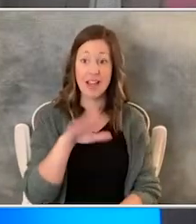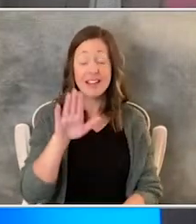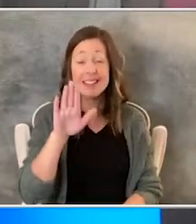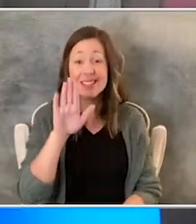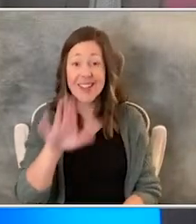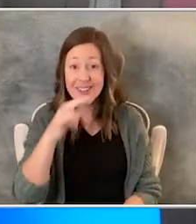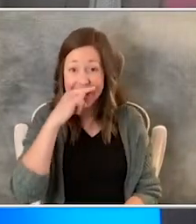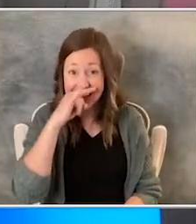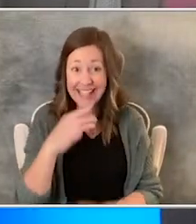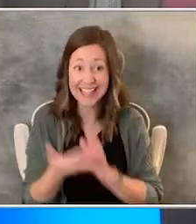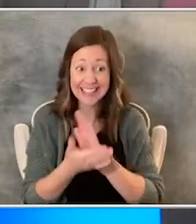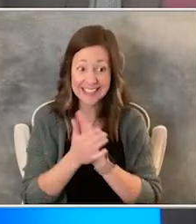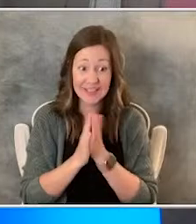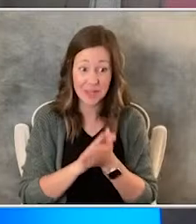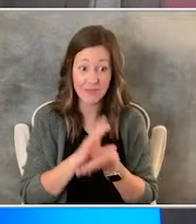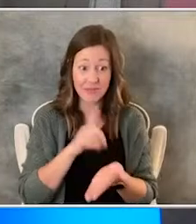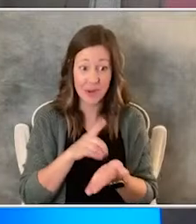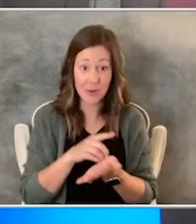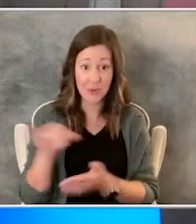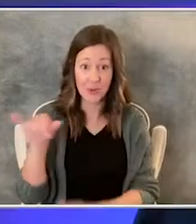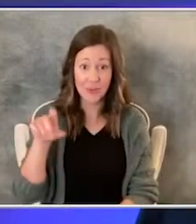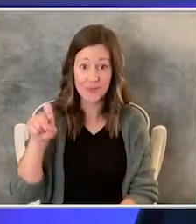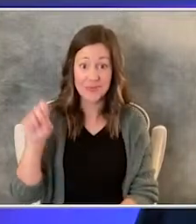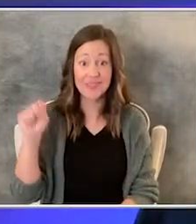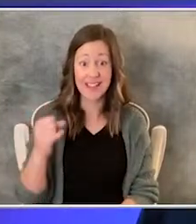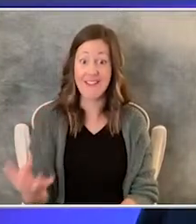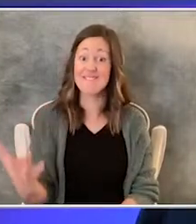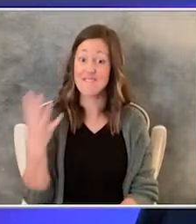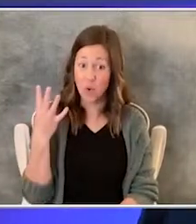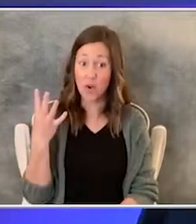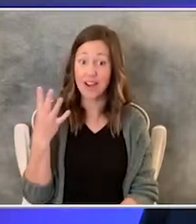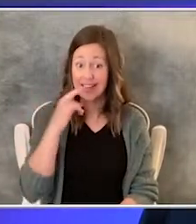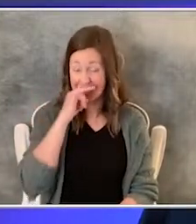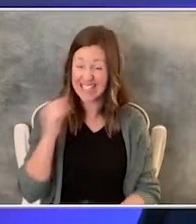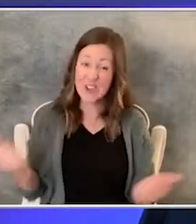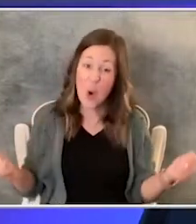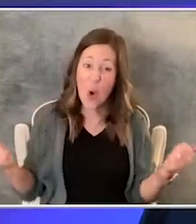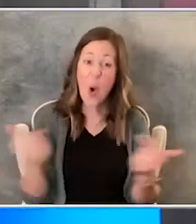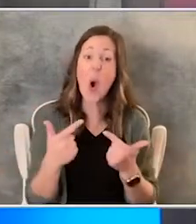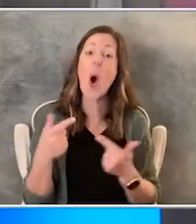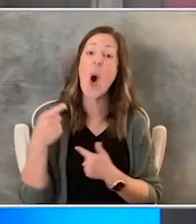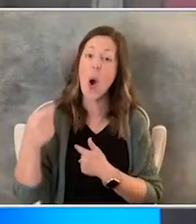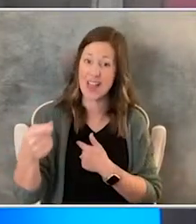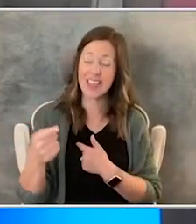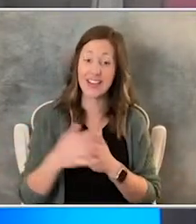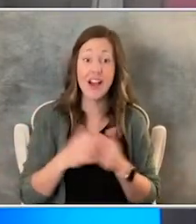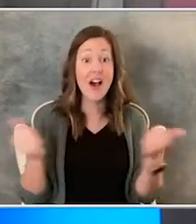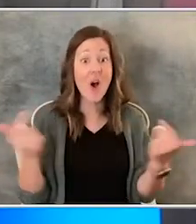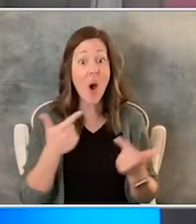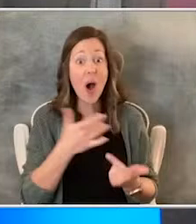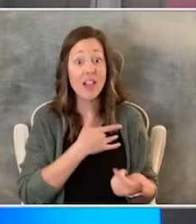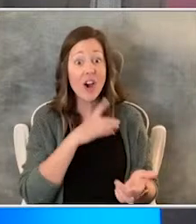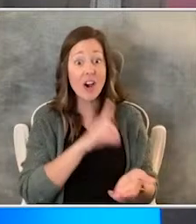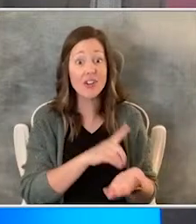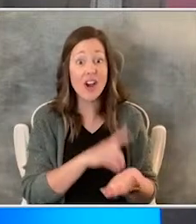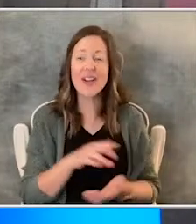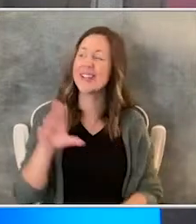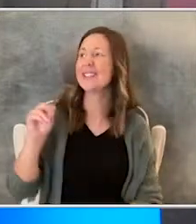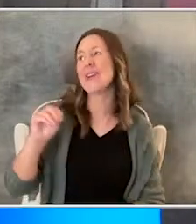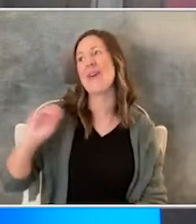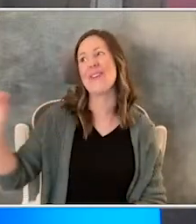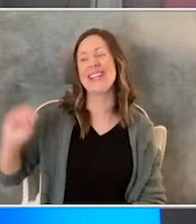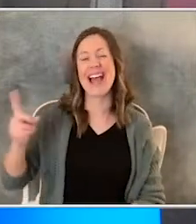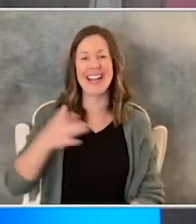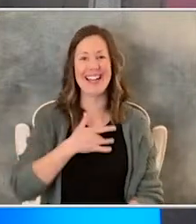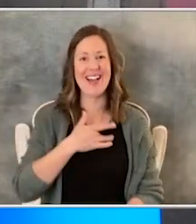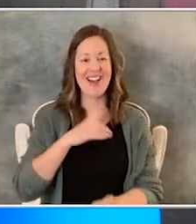we'd love it if you send us questions for our patient, Dr. Kennedy or Dr. Spady. Be sure to send them to us on all these different platforms. We're on